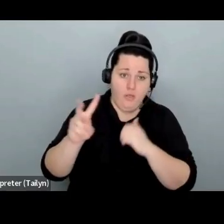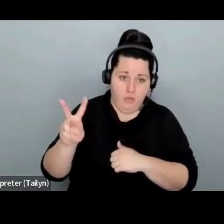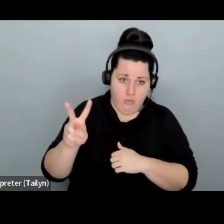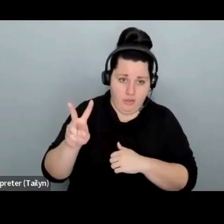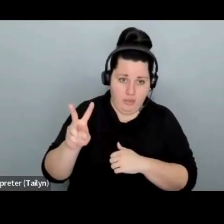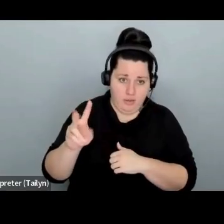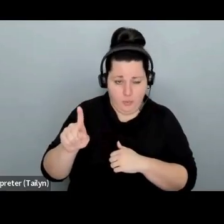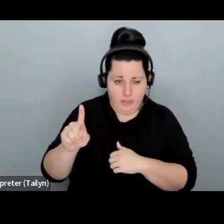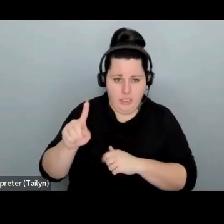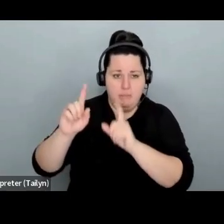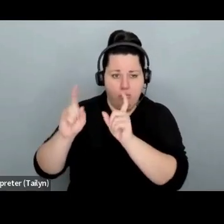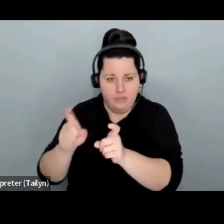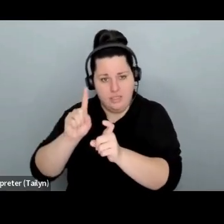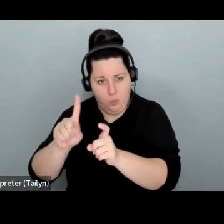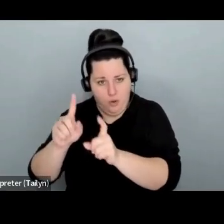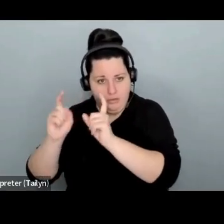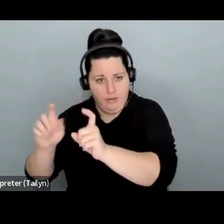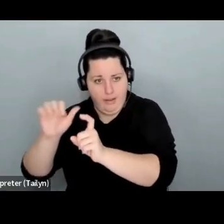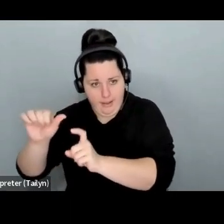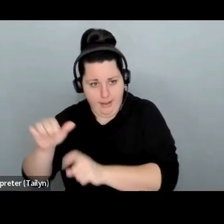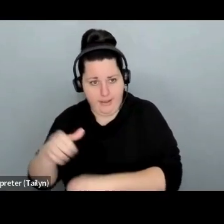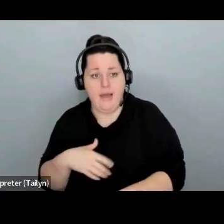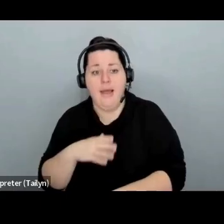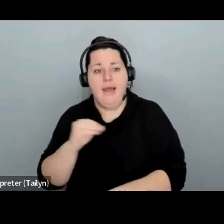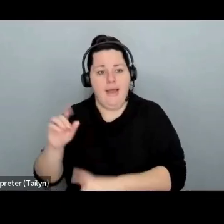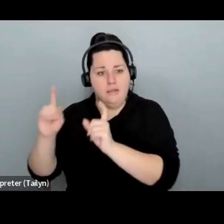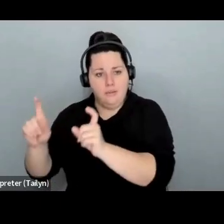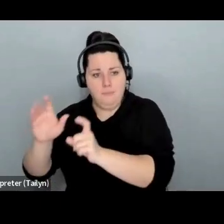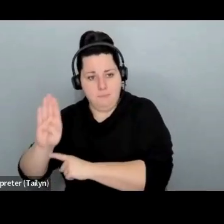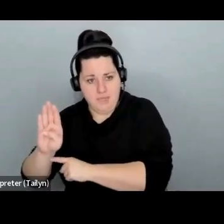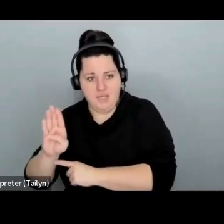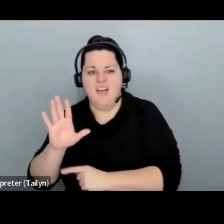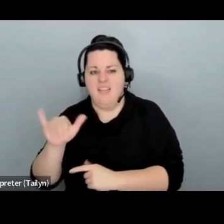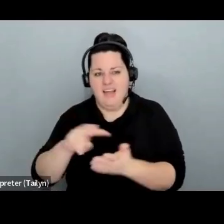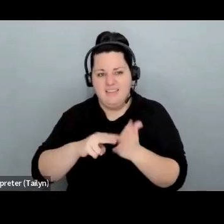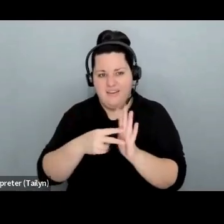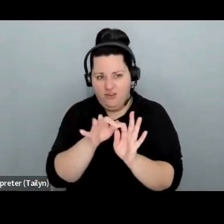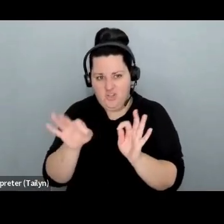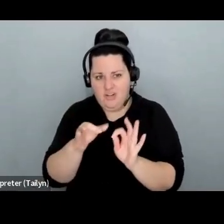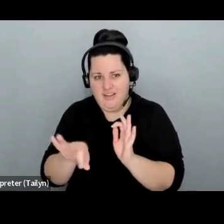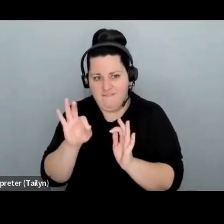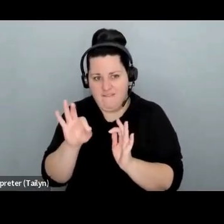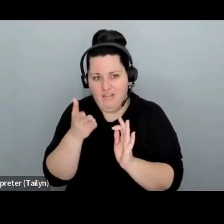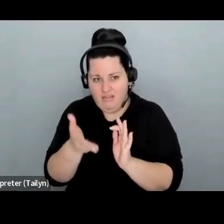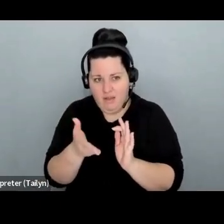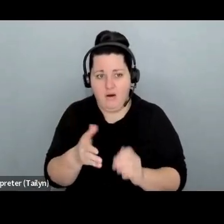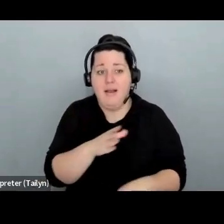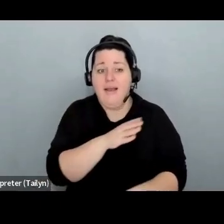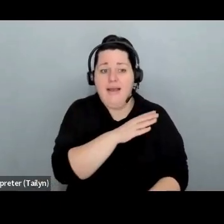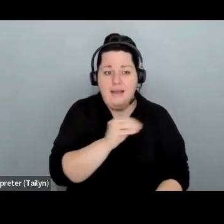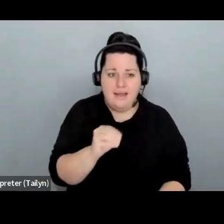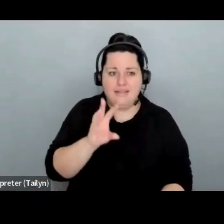6A-6.03013, parentheses 1A and B, and